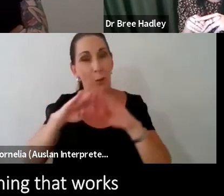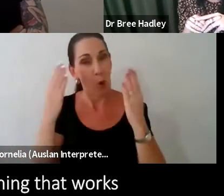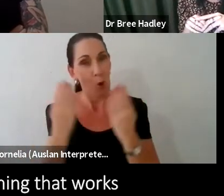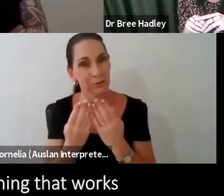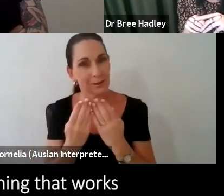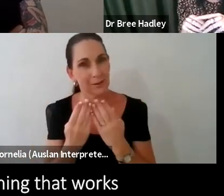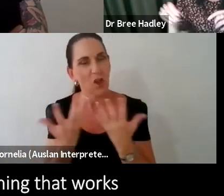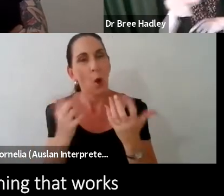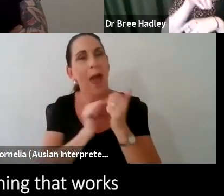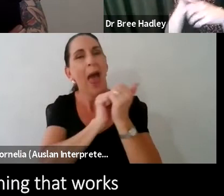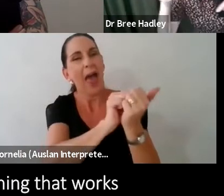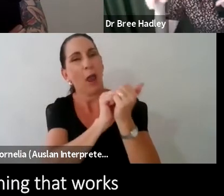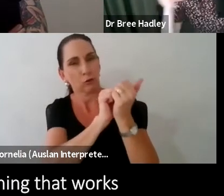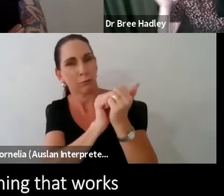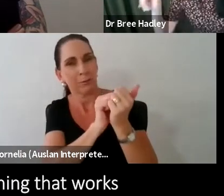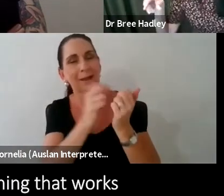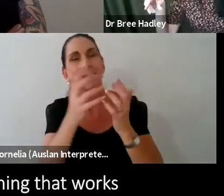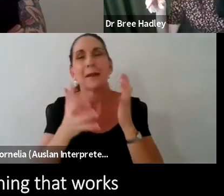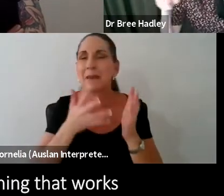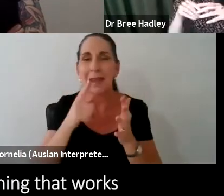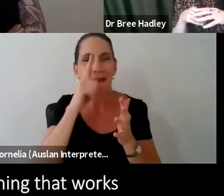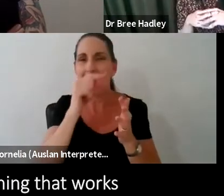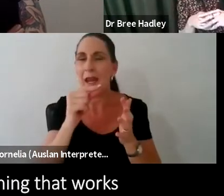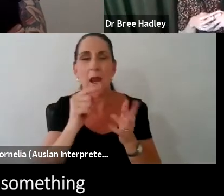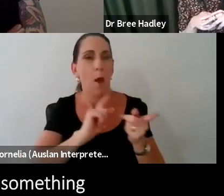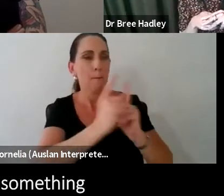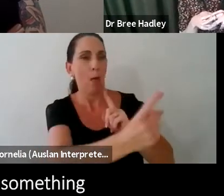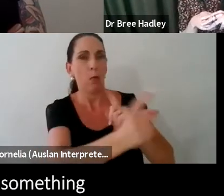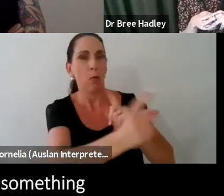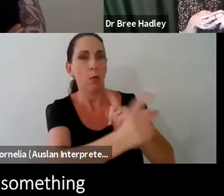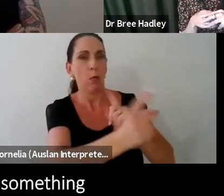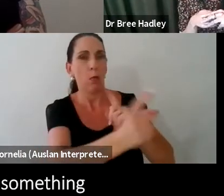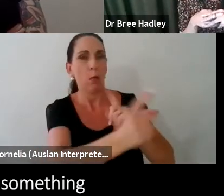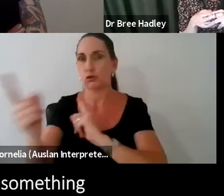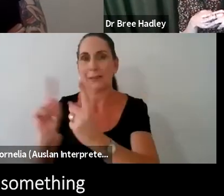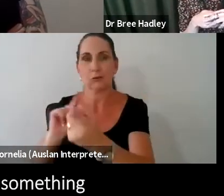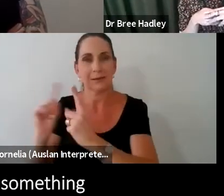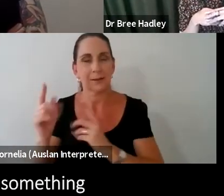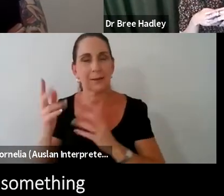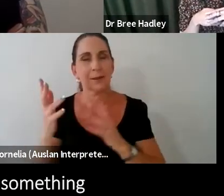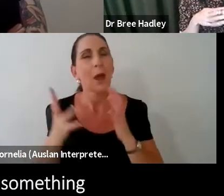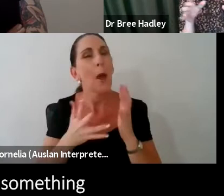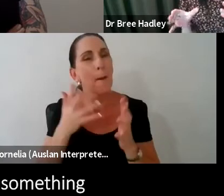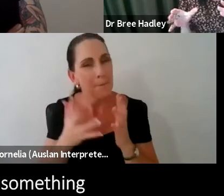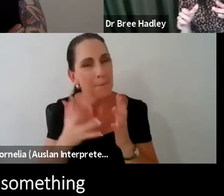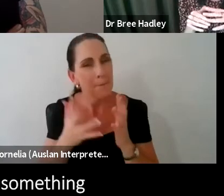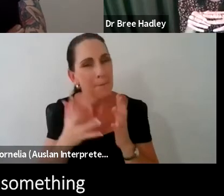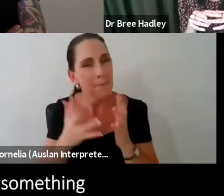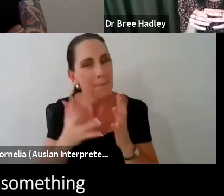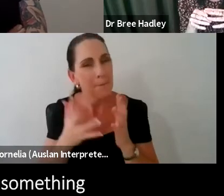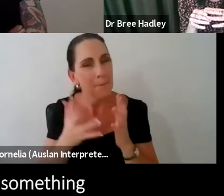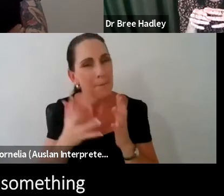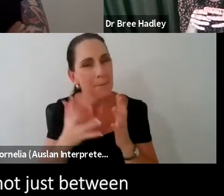is something that works in multiple directions. So allyship is something that in a